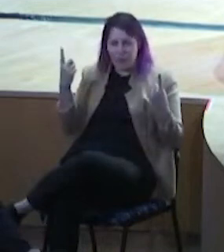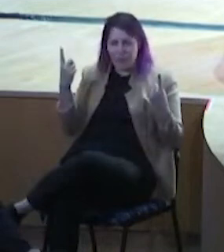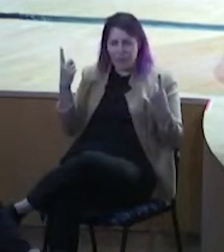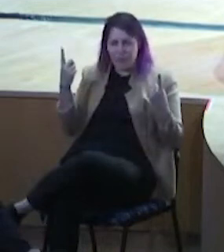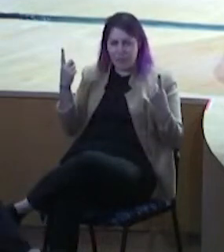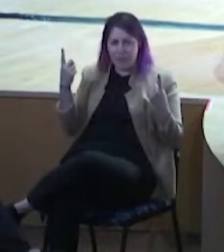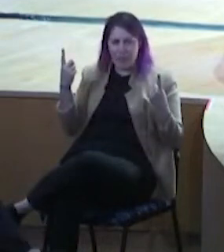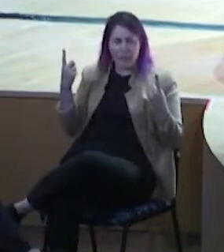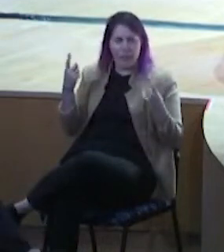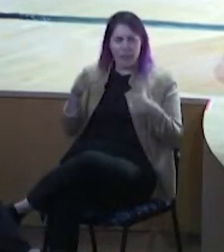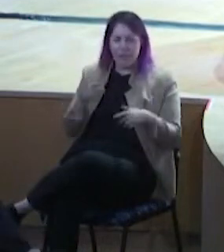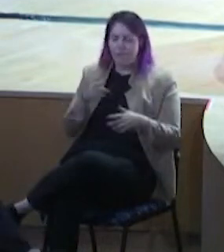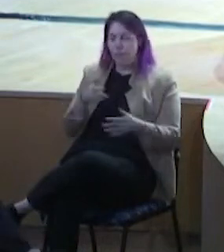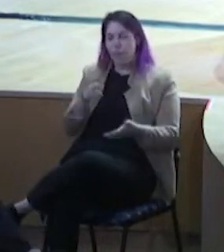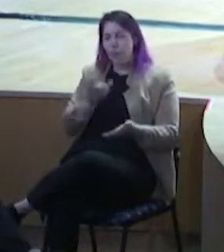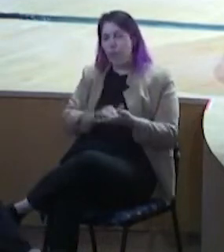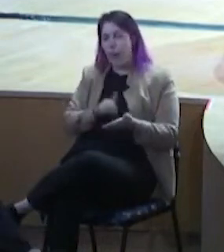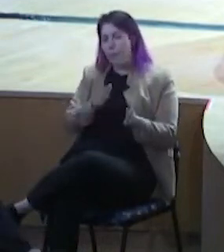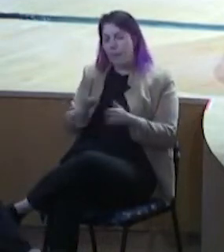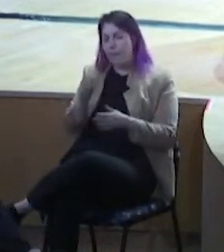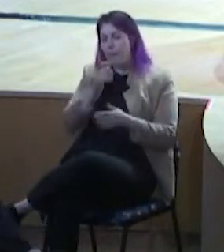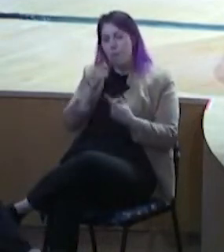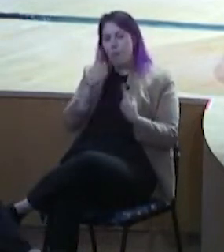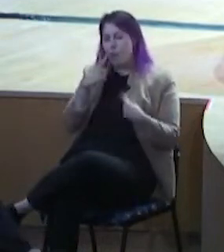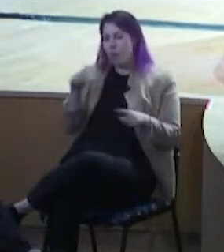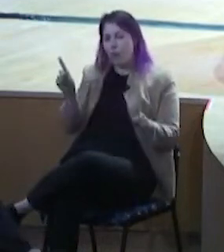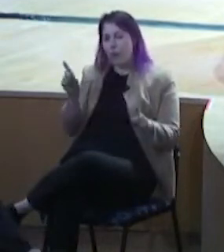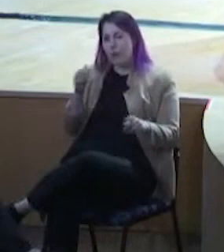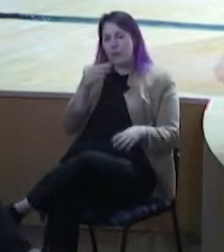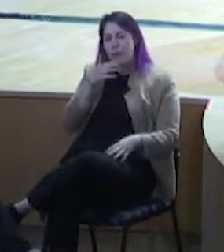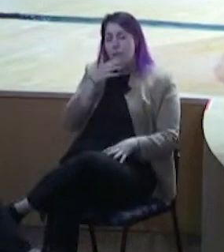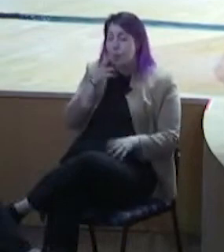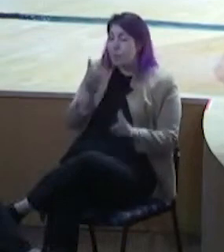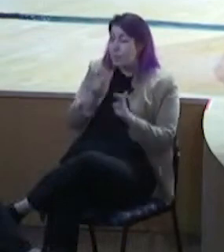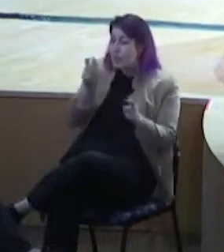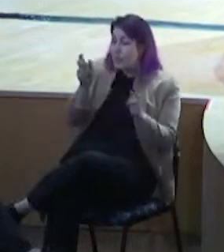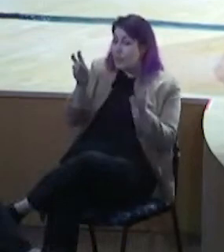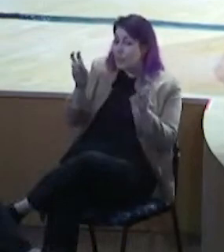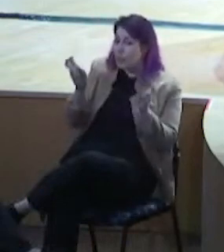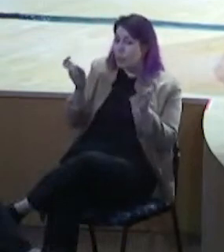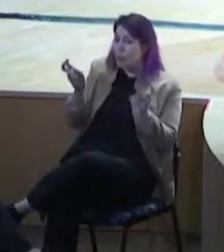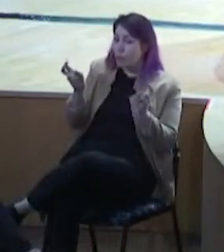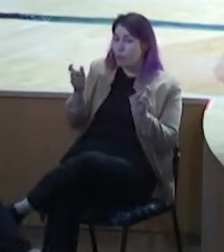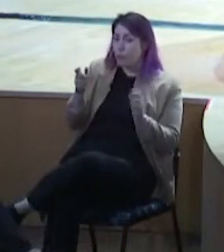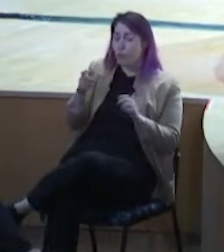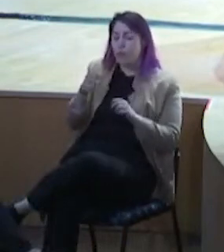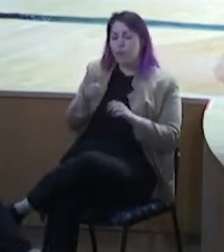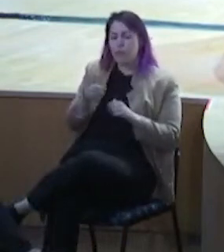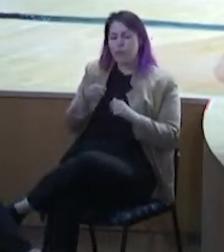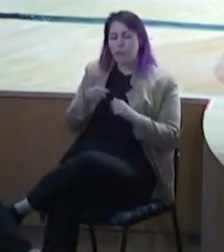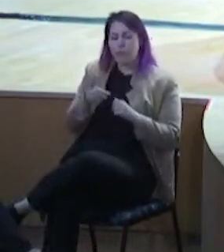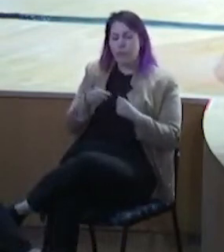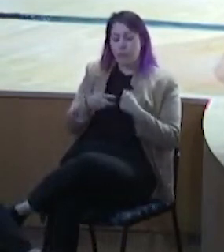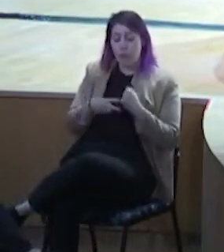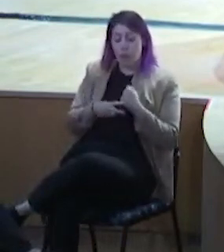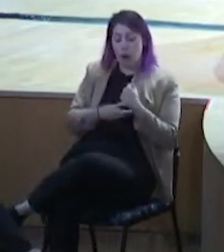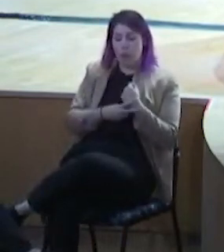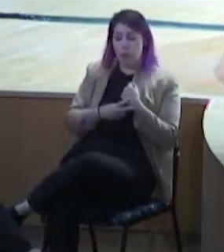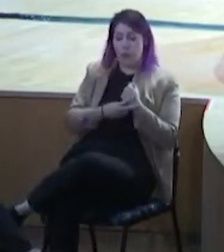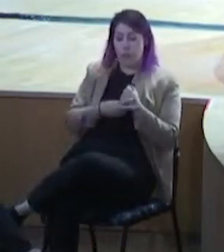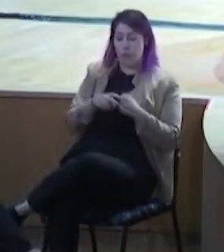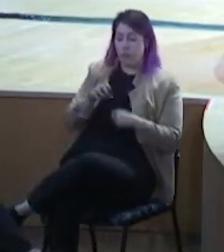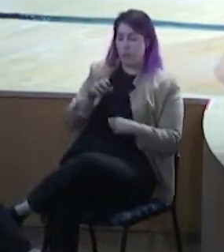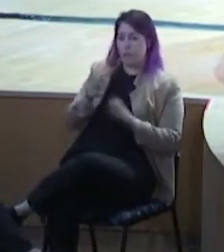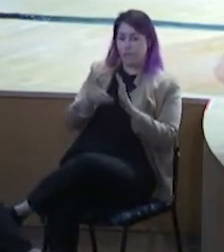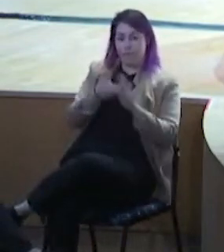plants are not really working. It's a very delicate issue because it has a conservation status. So